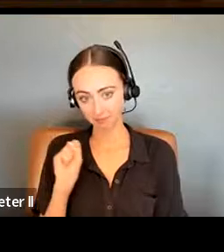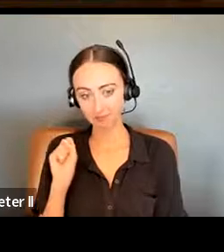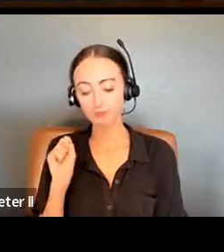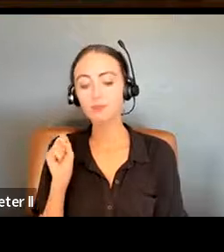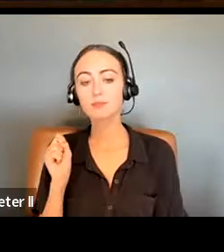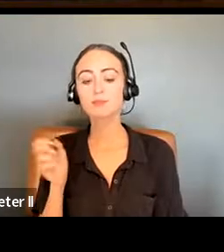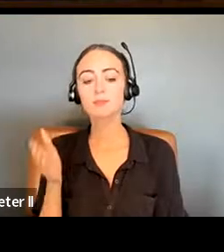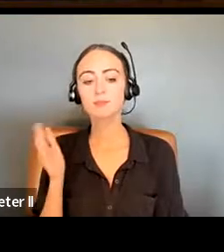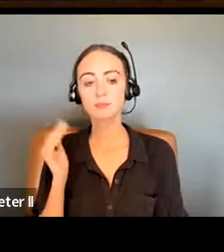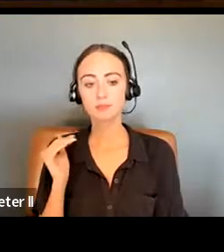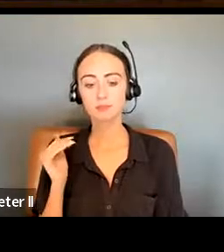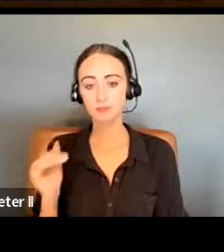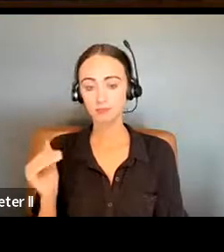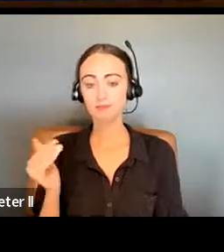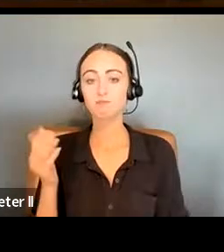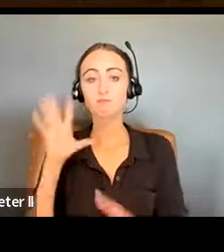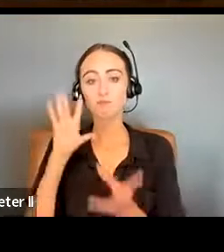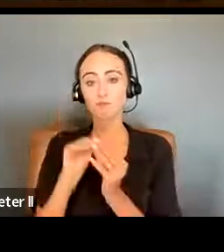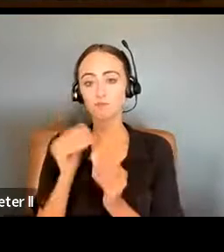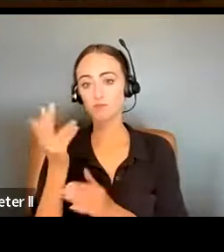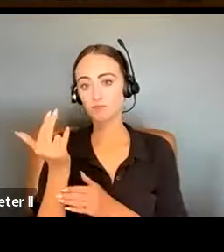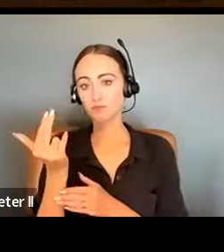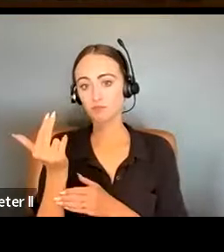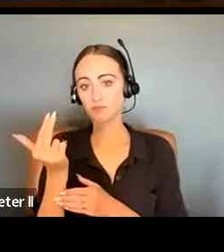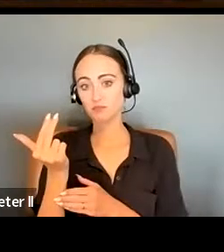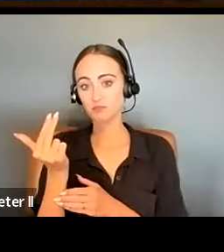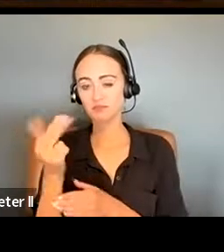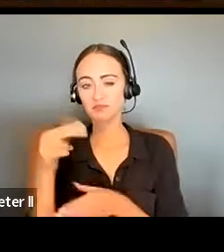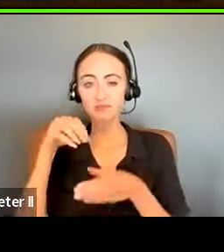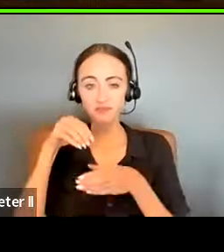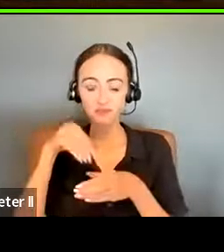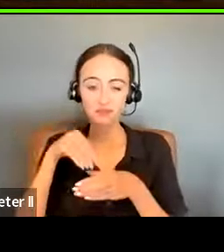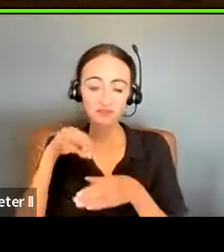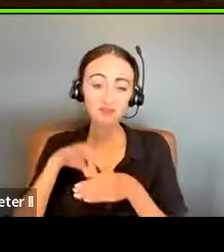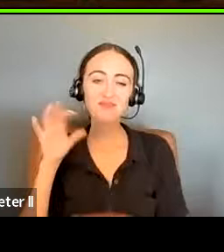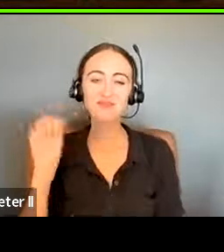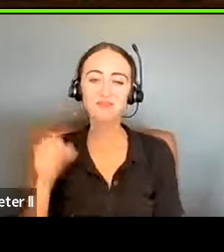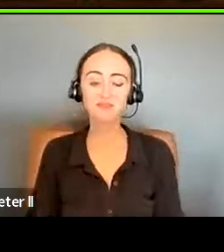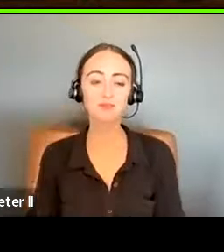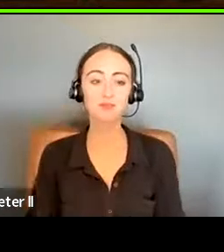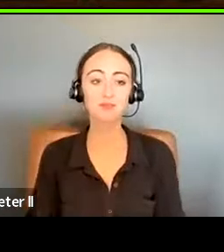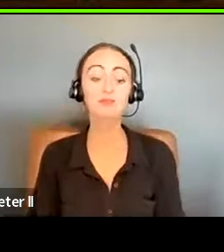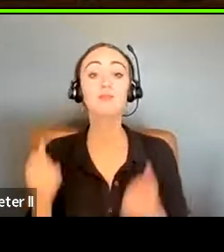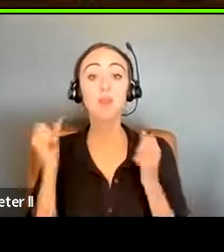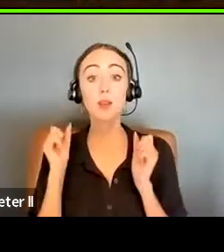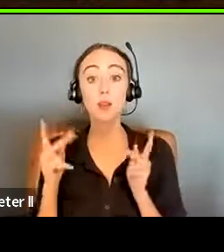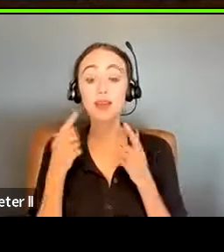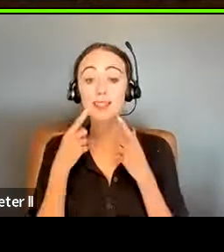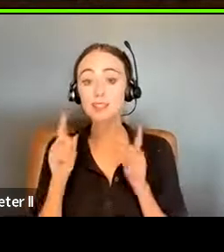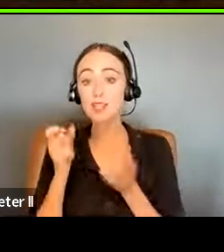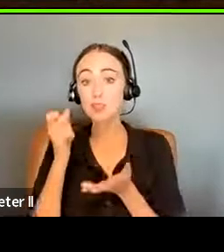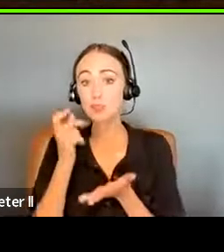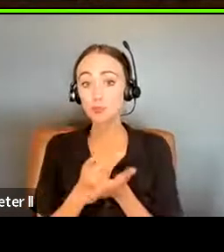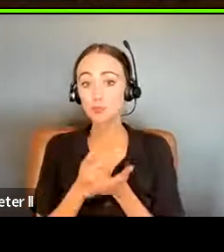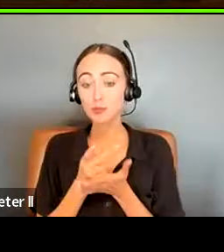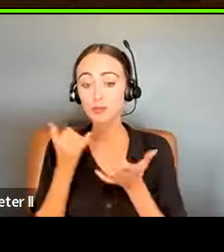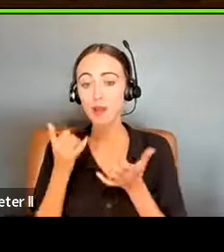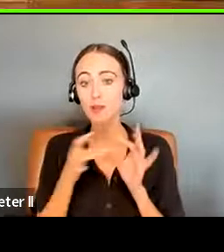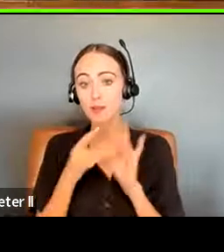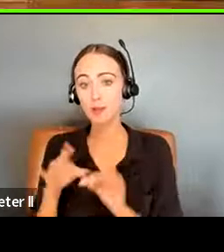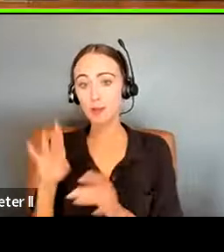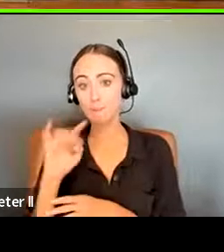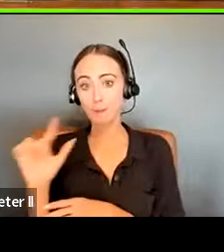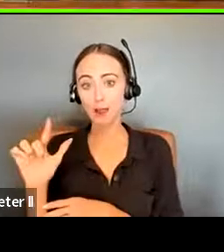Tran White votes yes. Mr. Chairman, there are 13 yeses. Thank you, Madam Secretary. The declaration is approved unanimously. We have the underlying